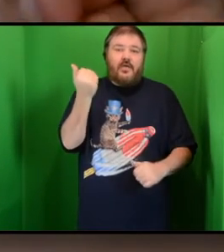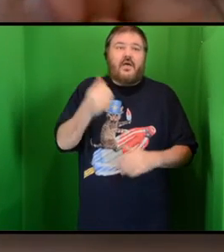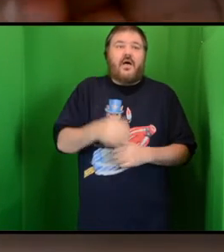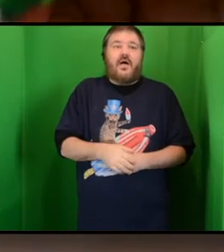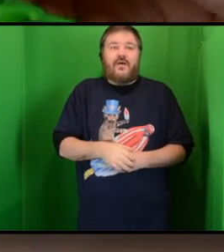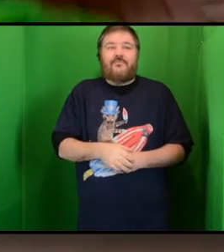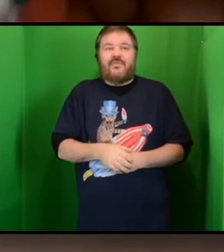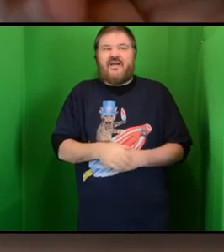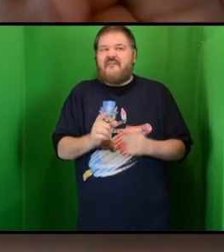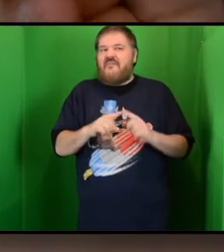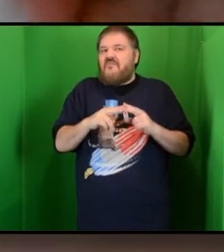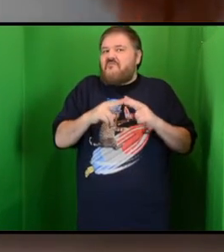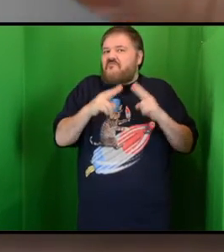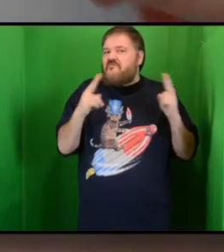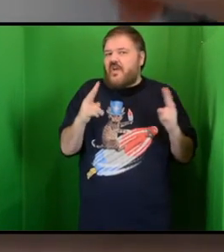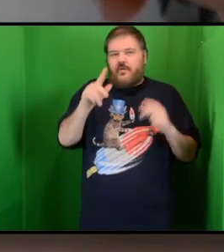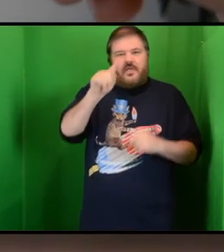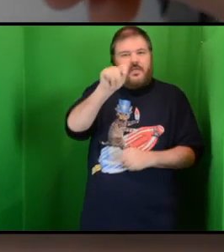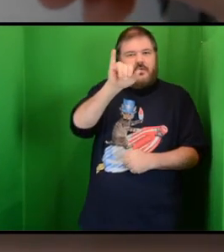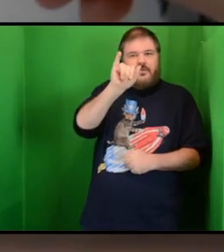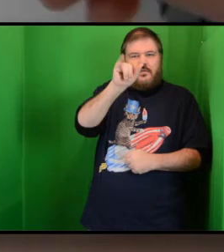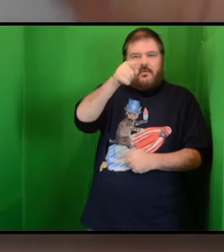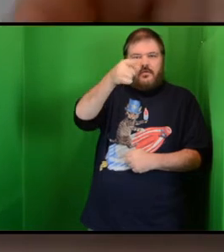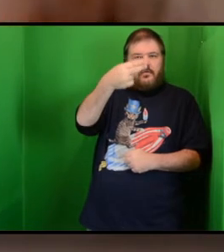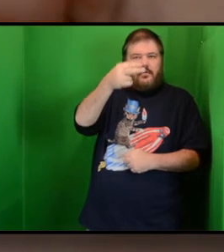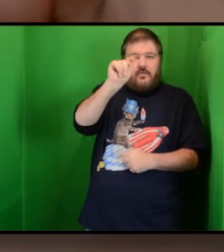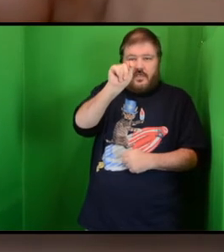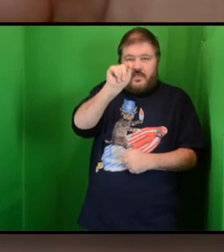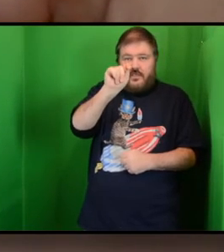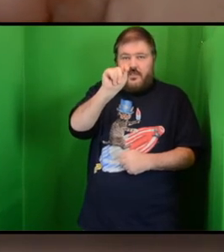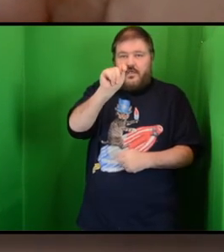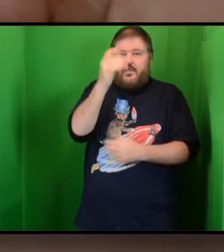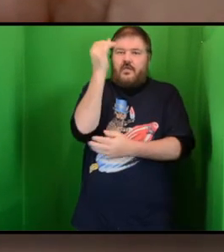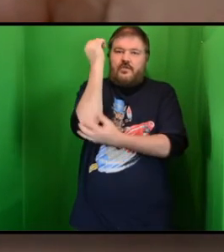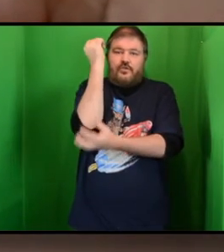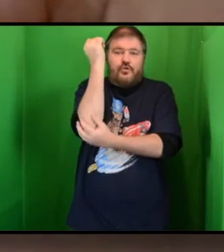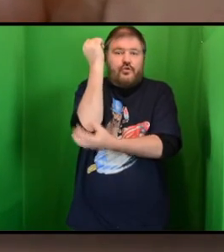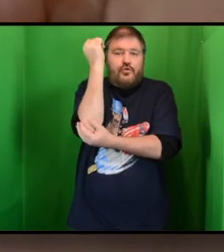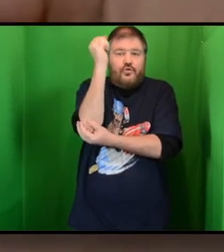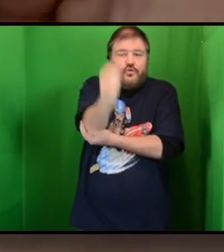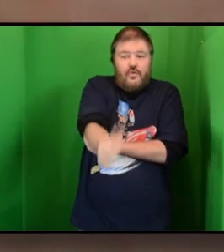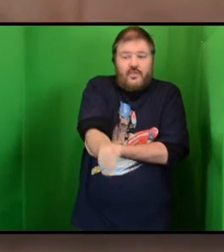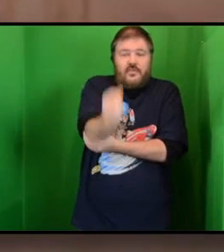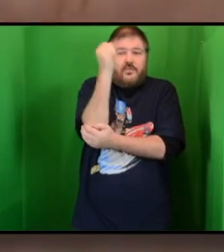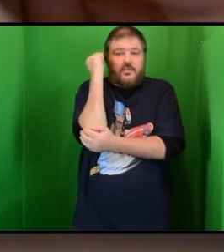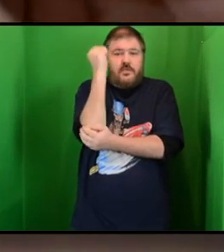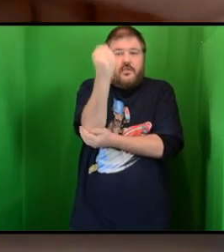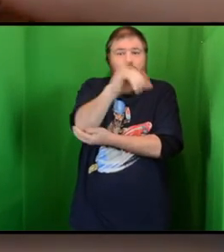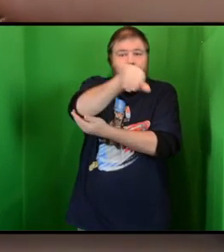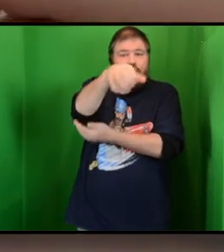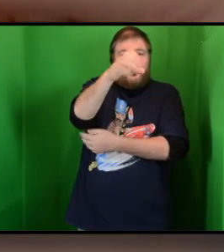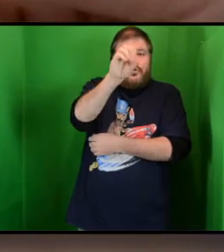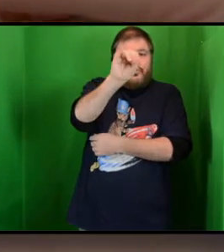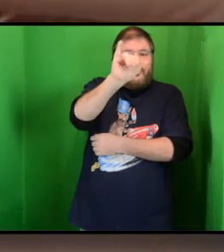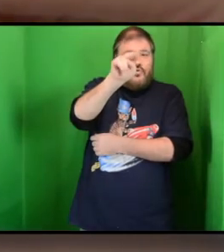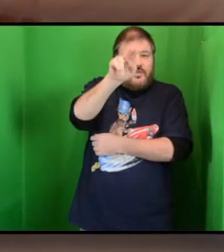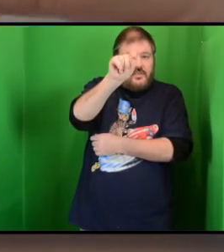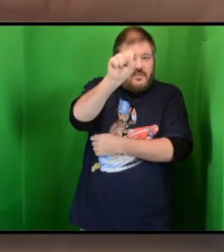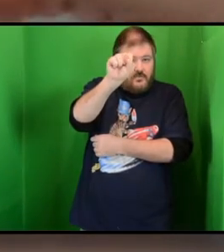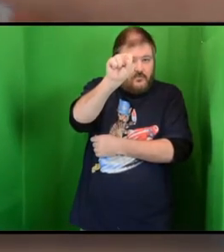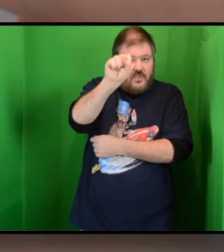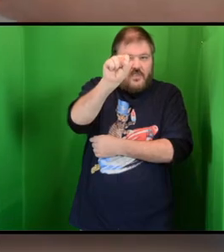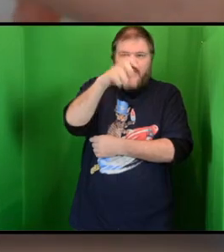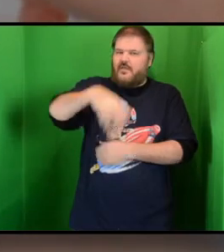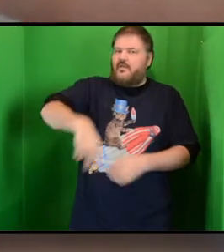down, the elbow. The swords fit well in the hands. The legs themselves are not